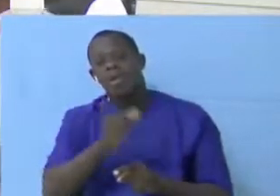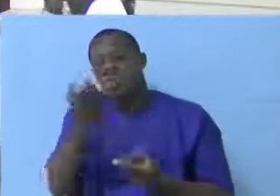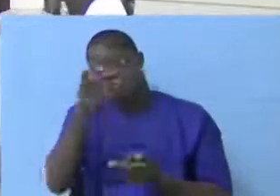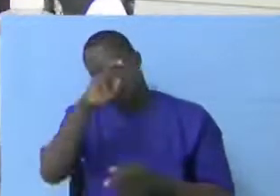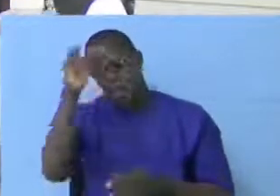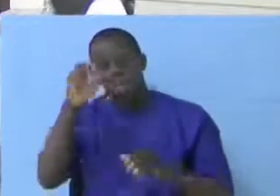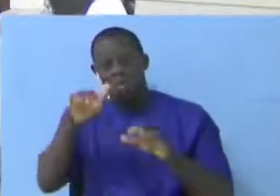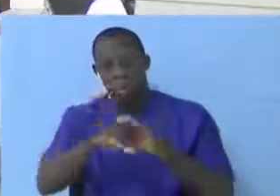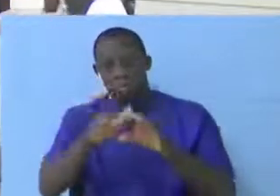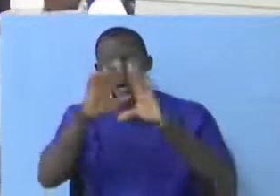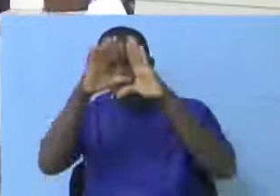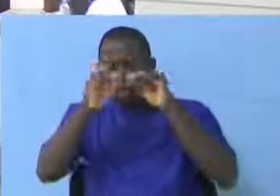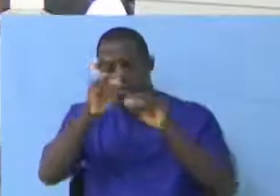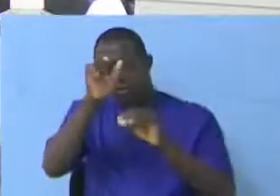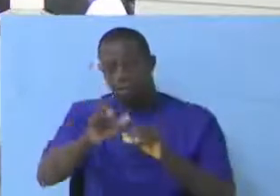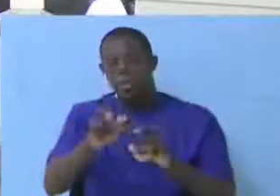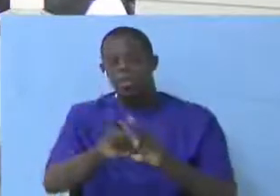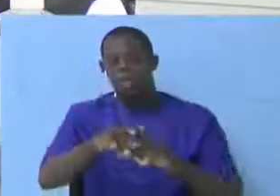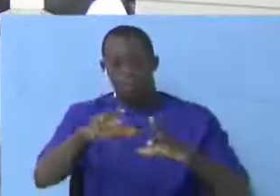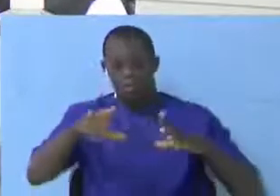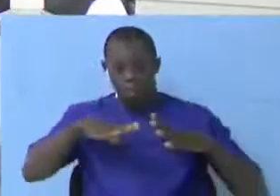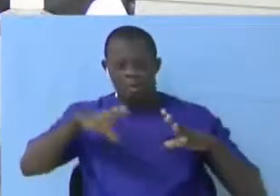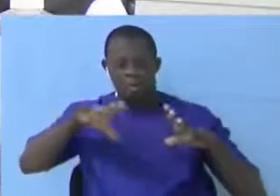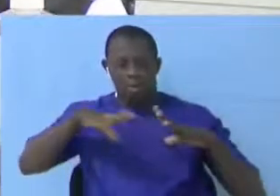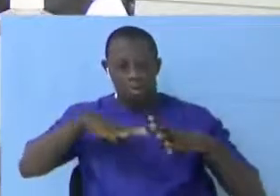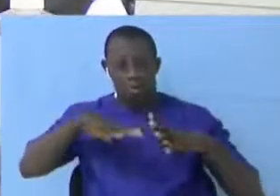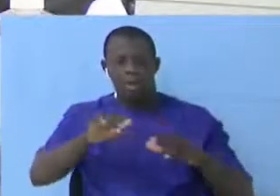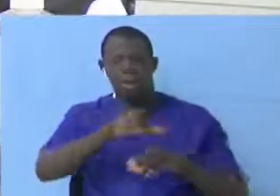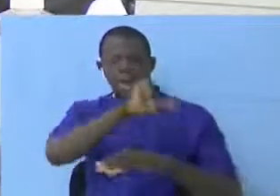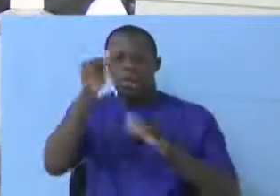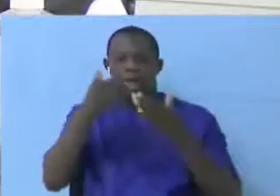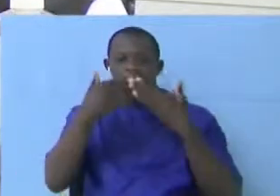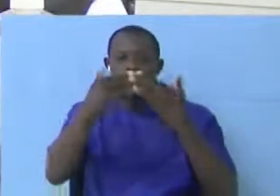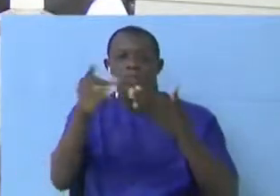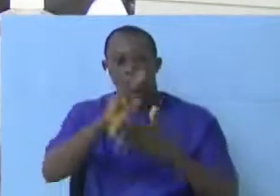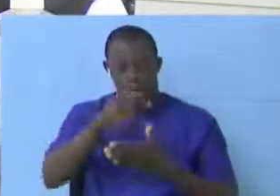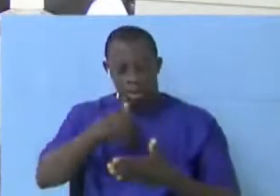and prepare them and tell them what I have received from the boss.